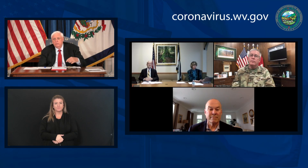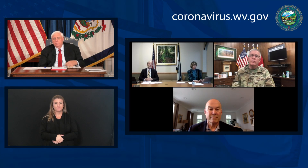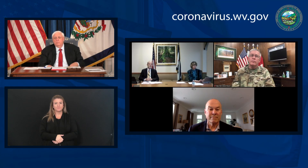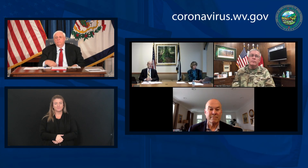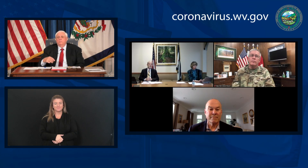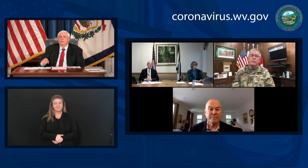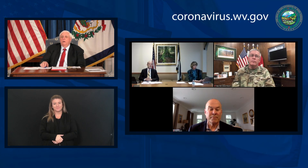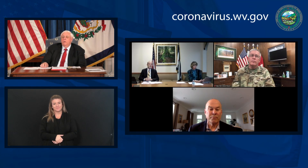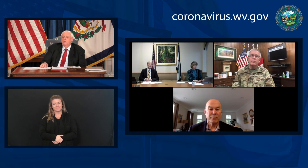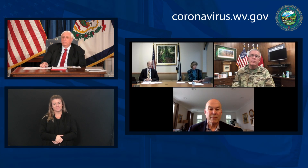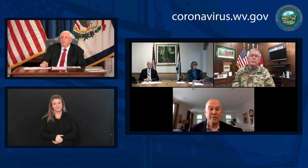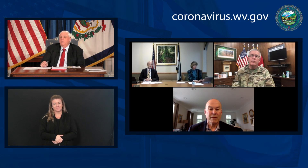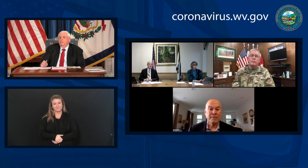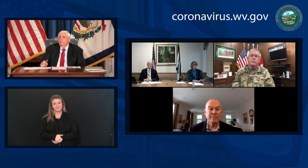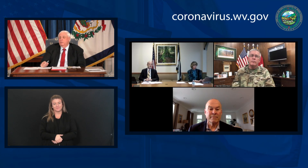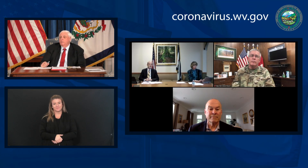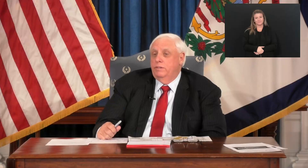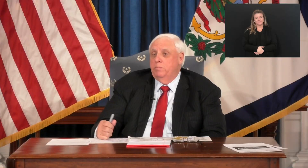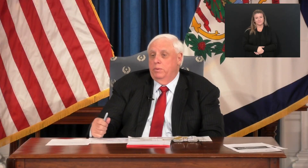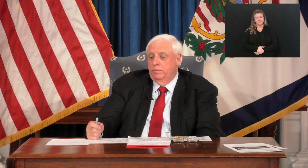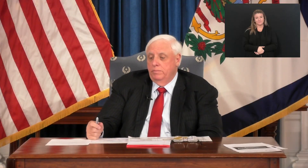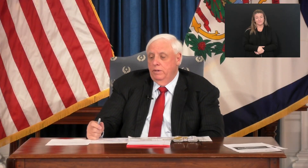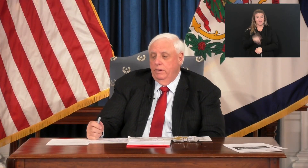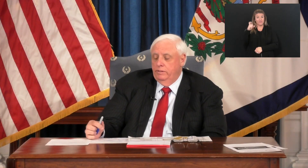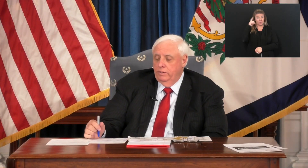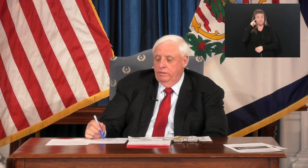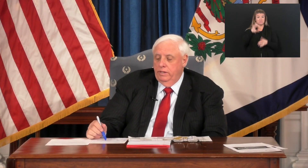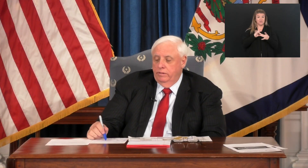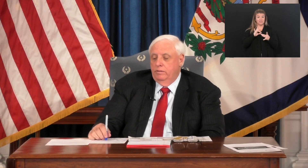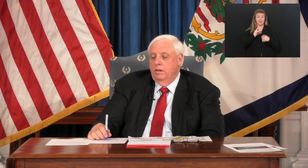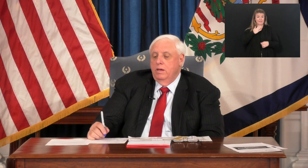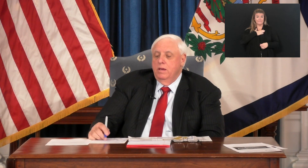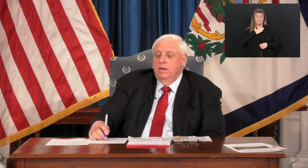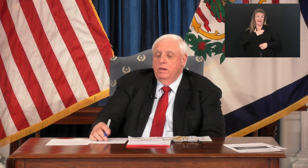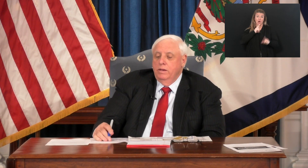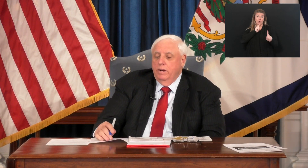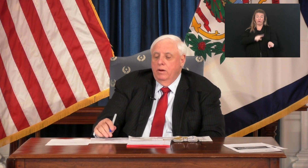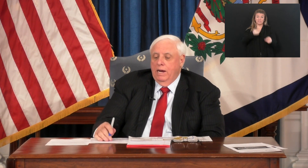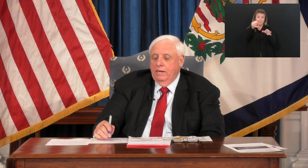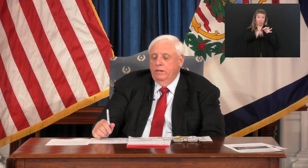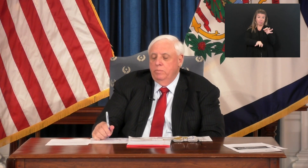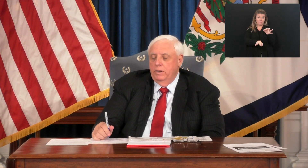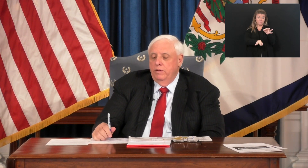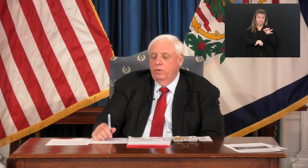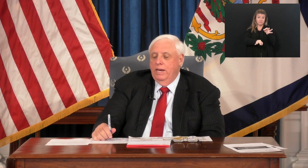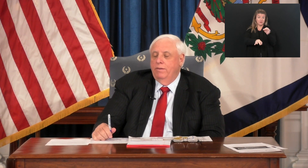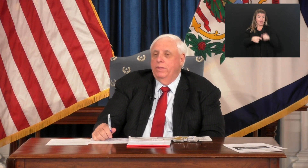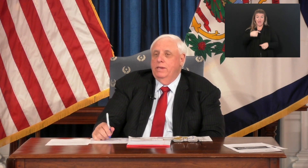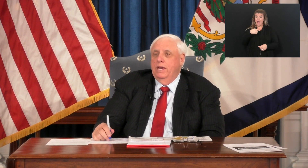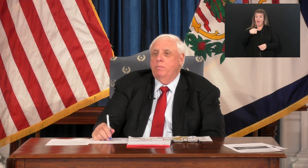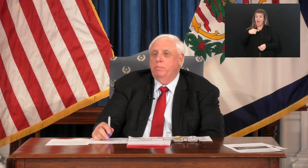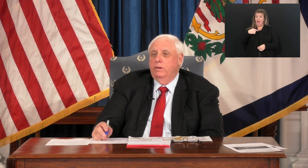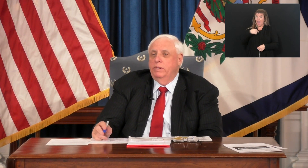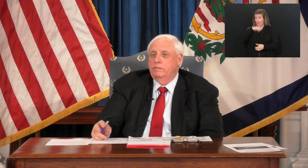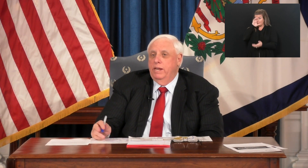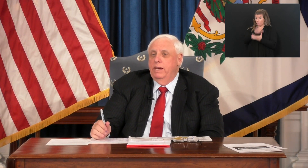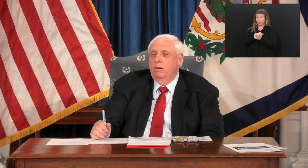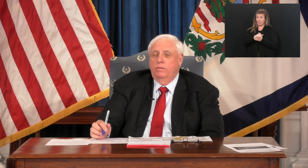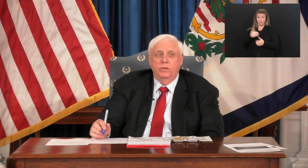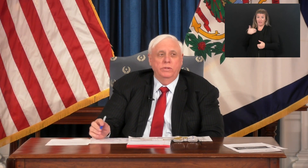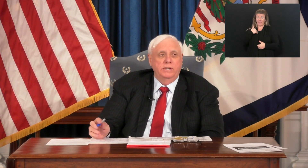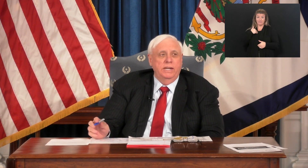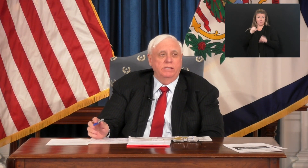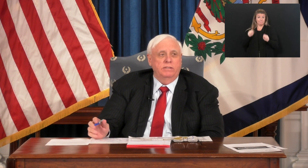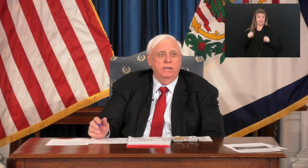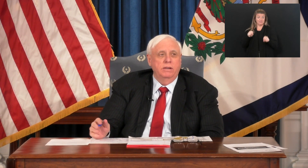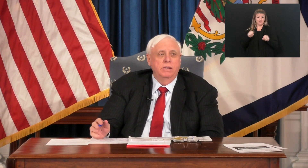Charles, my order is really just real simple, and it's just this. You know, I do believe we have the capabilities now of